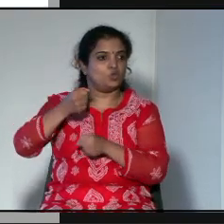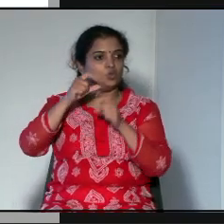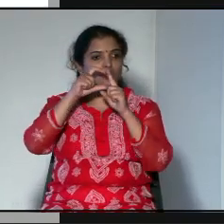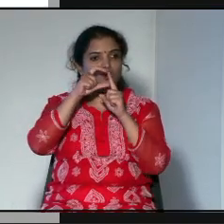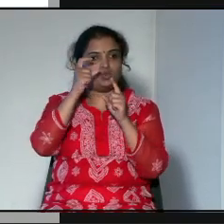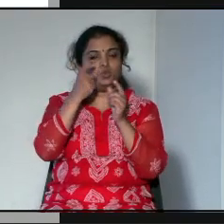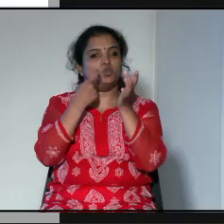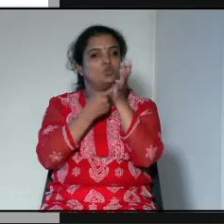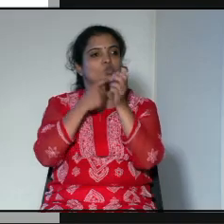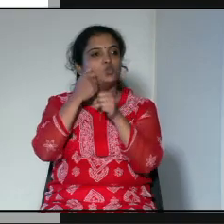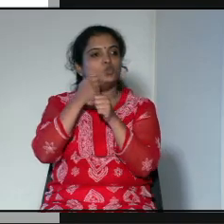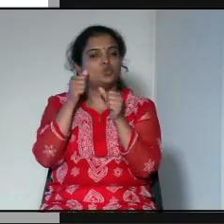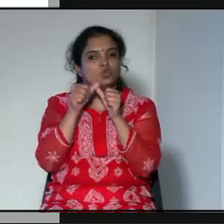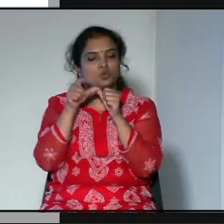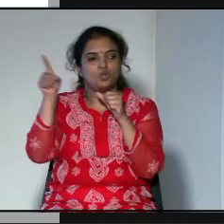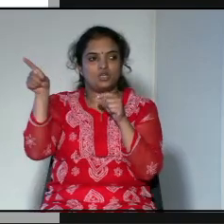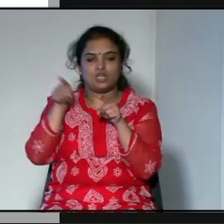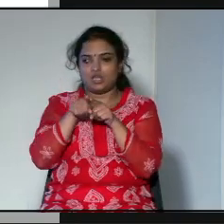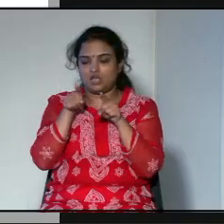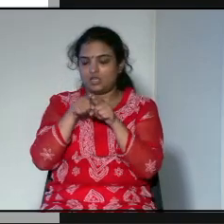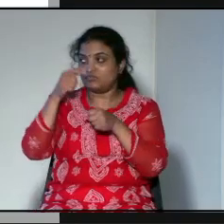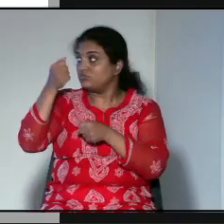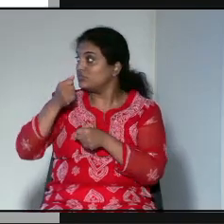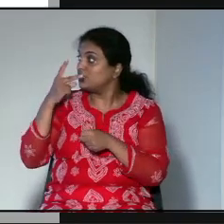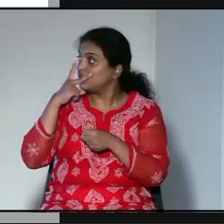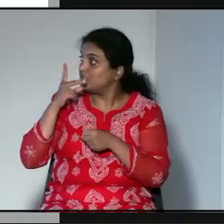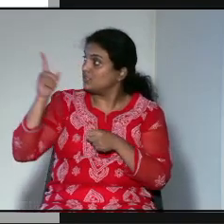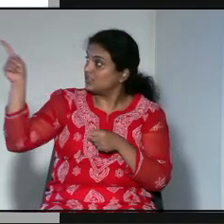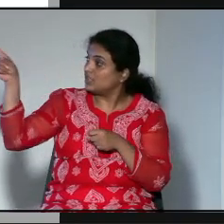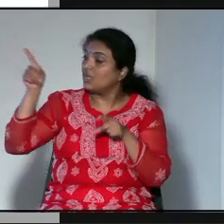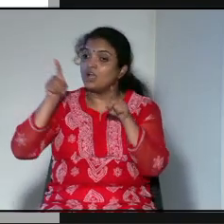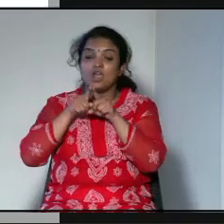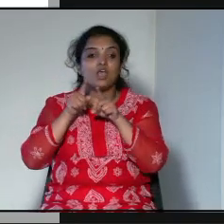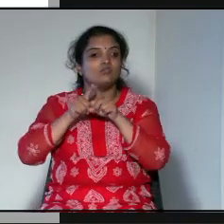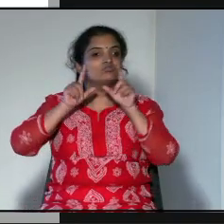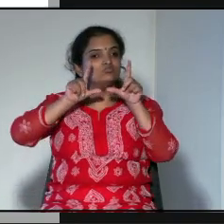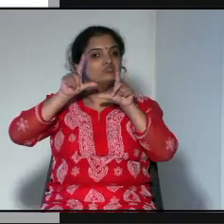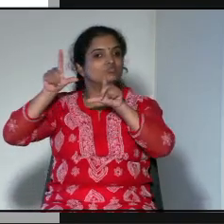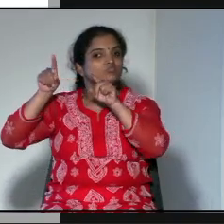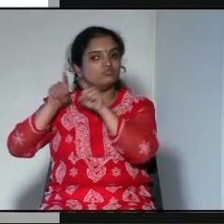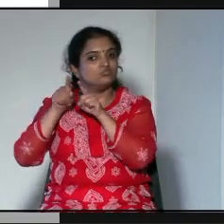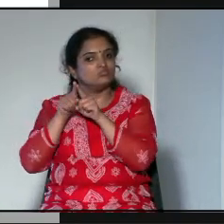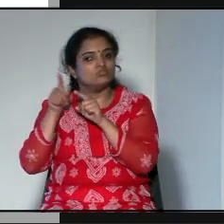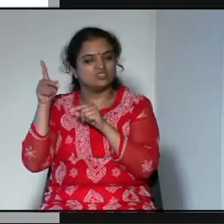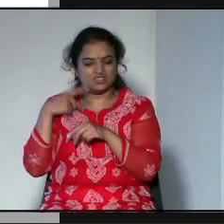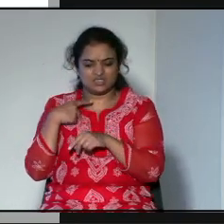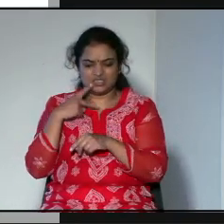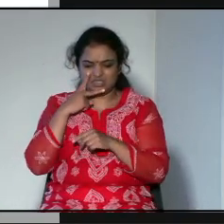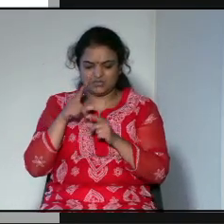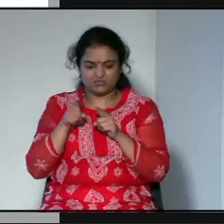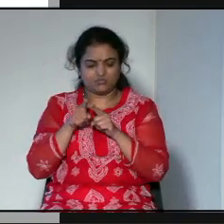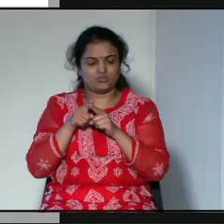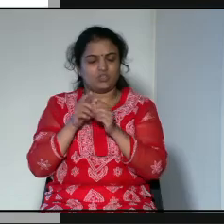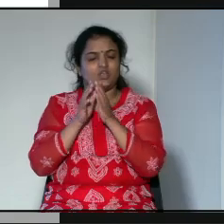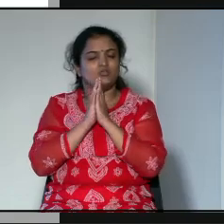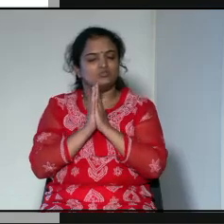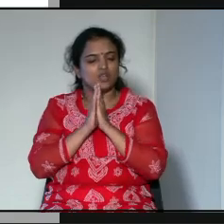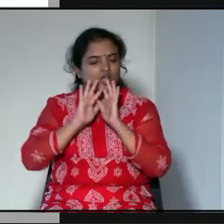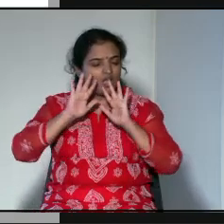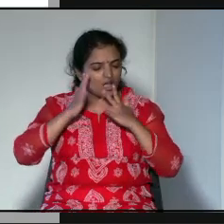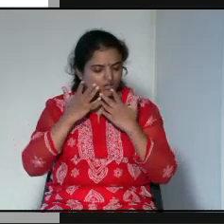laboring figures stand heroic and monumental. Their monumentality often manifests even